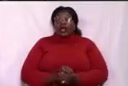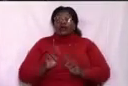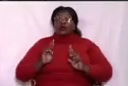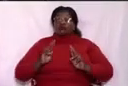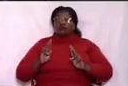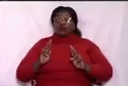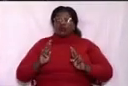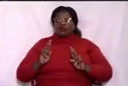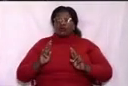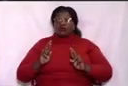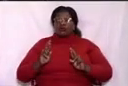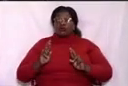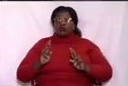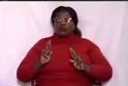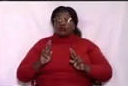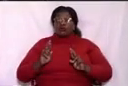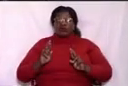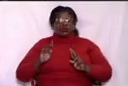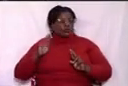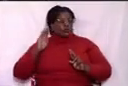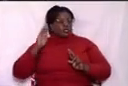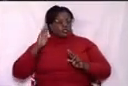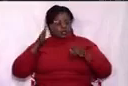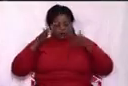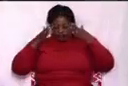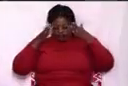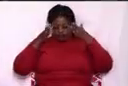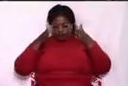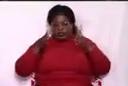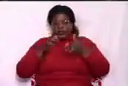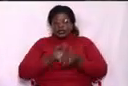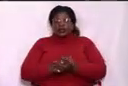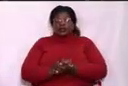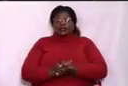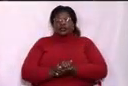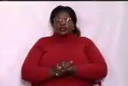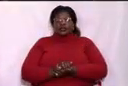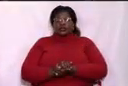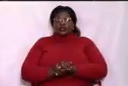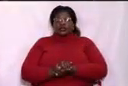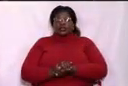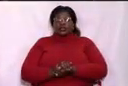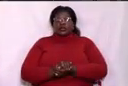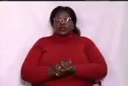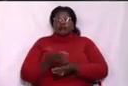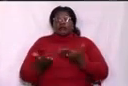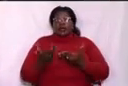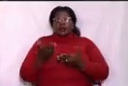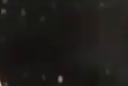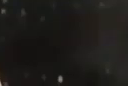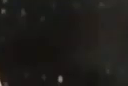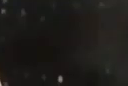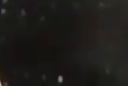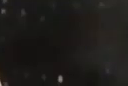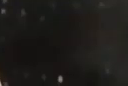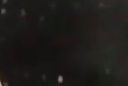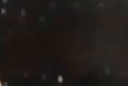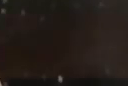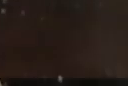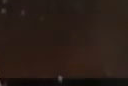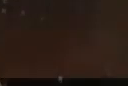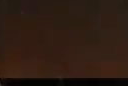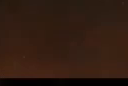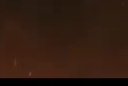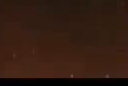and I hope you will be the lucky winner. We'll quickly take a break, and then we'll be right back.